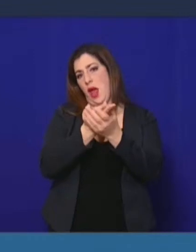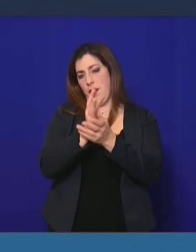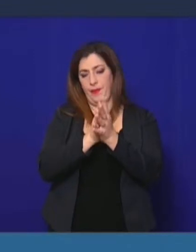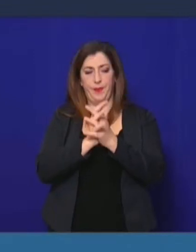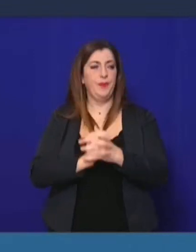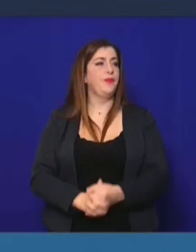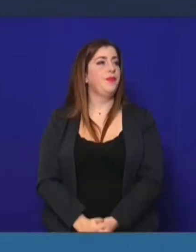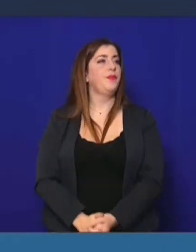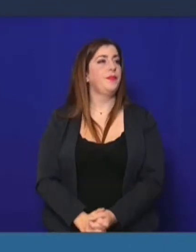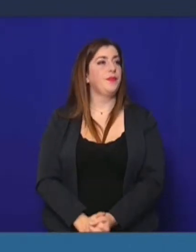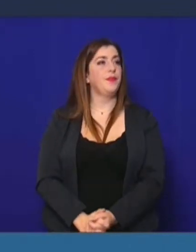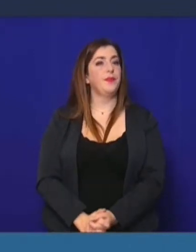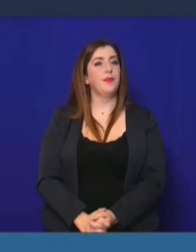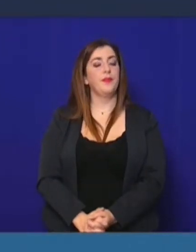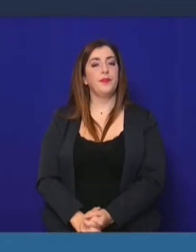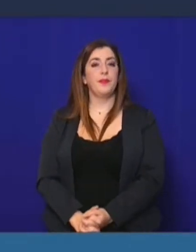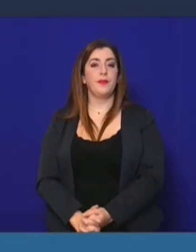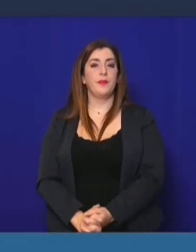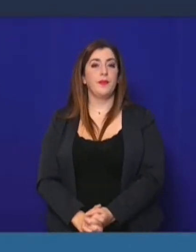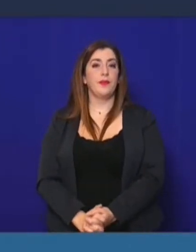Aħna bqajna dejjem dan l-testjar